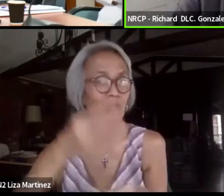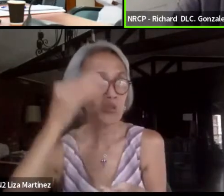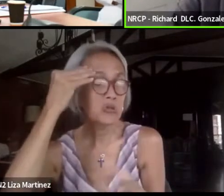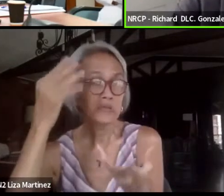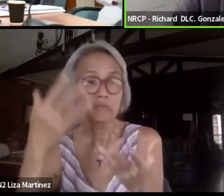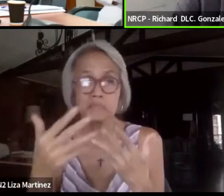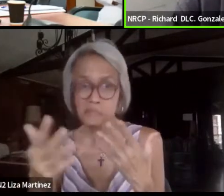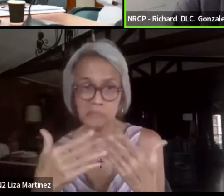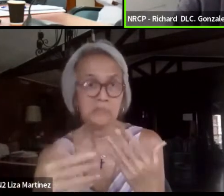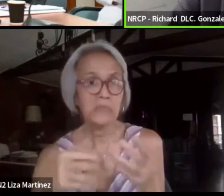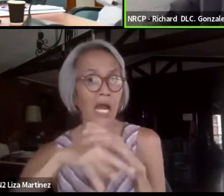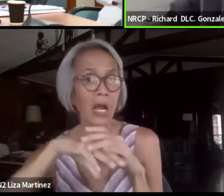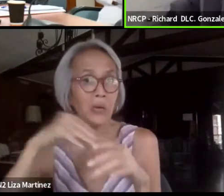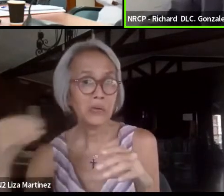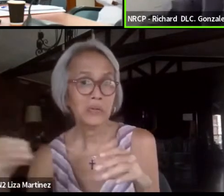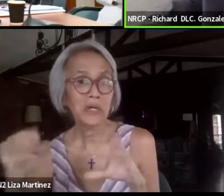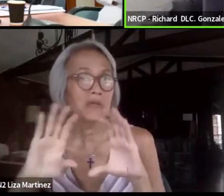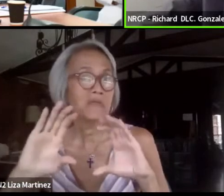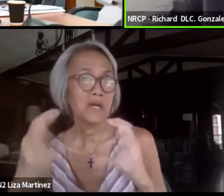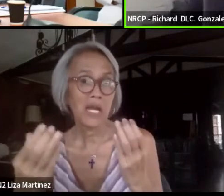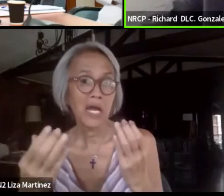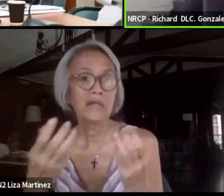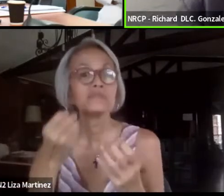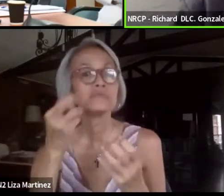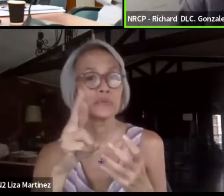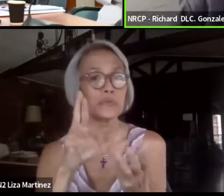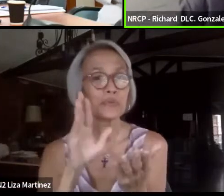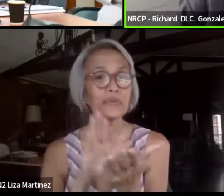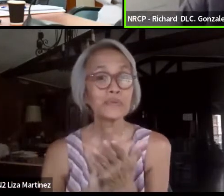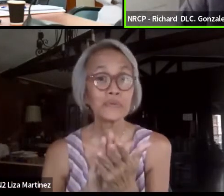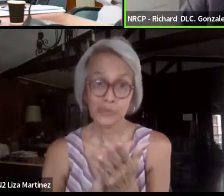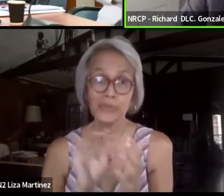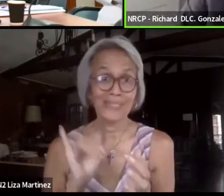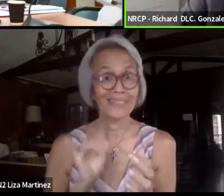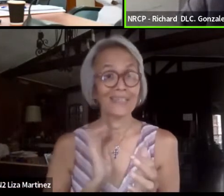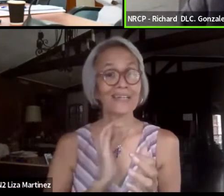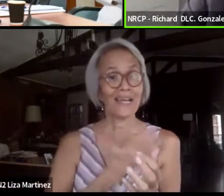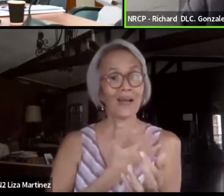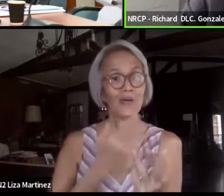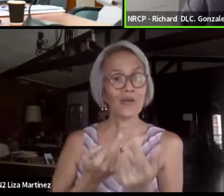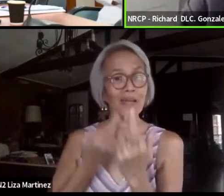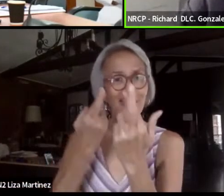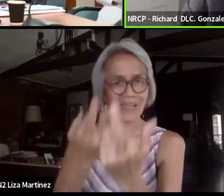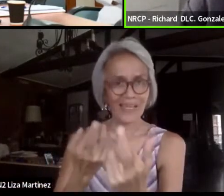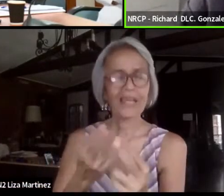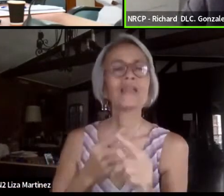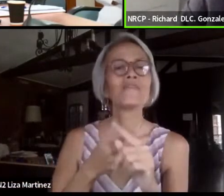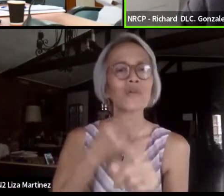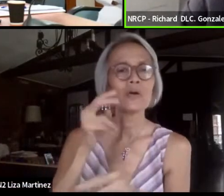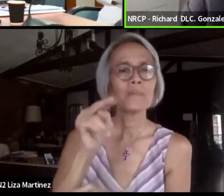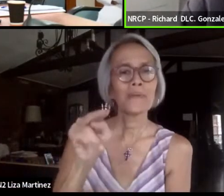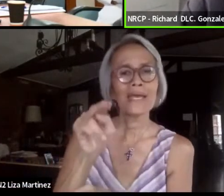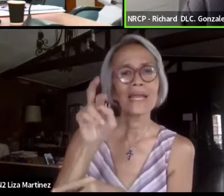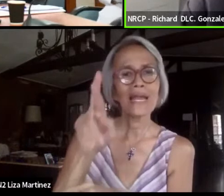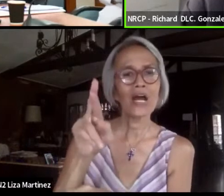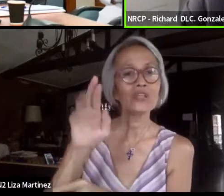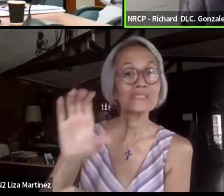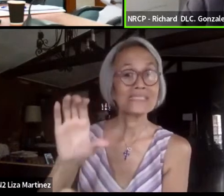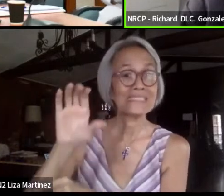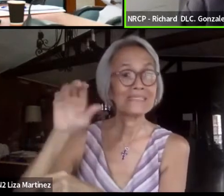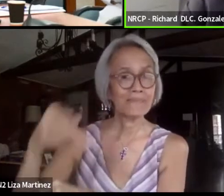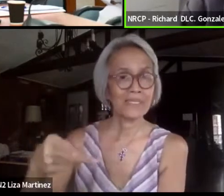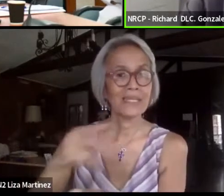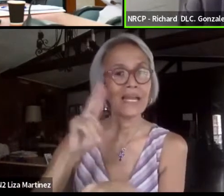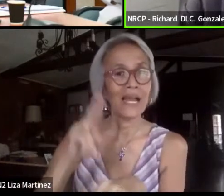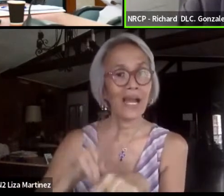or classroom. These are all our recommendations, Your Honor. Okay, NRCP DOST will be sending the